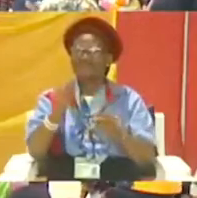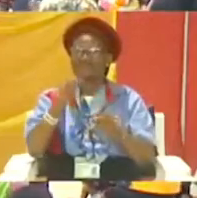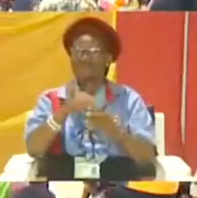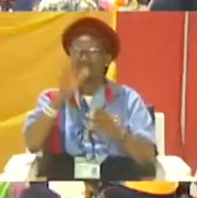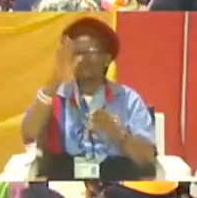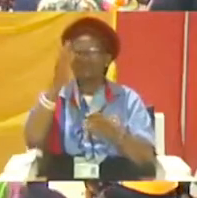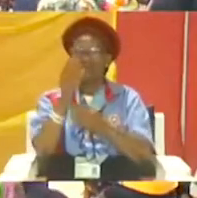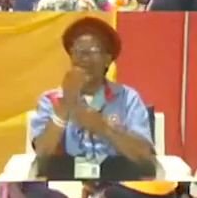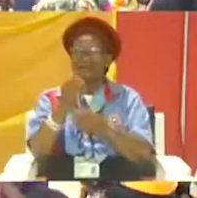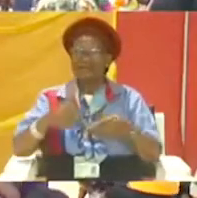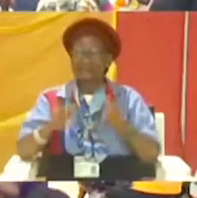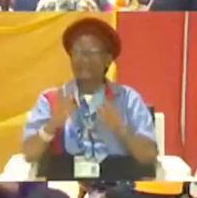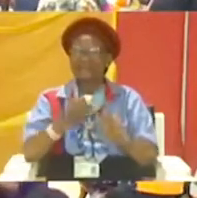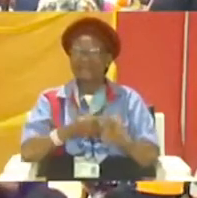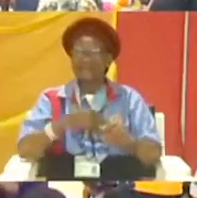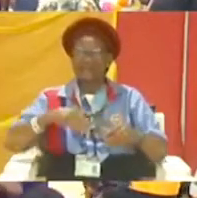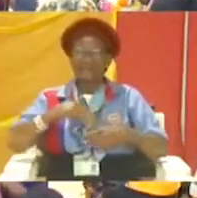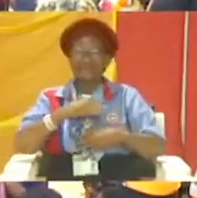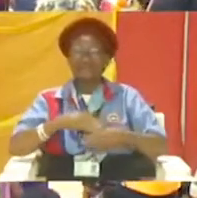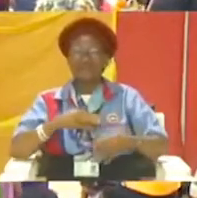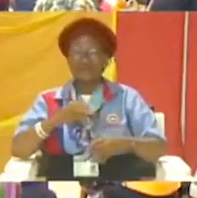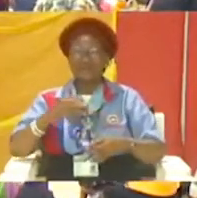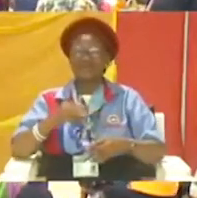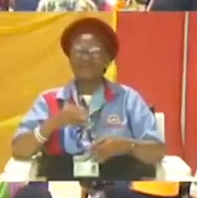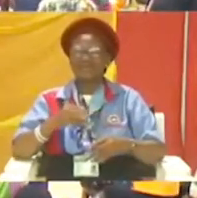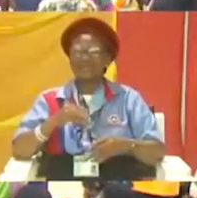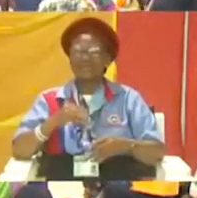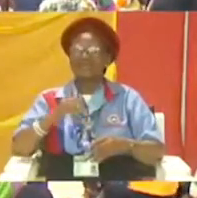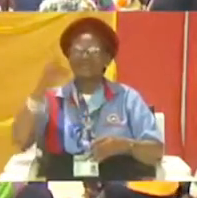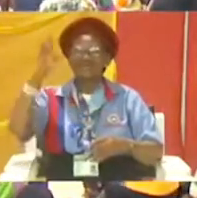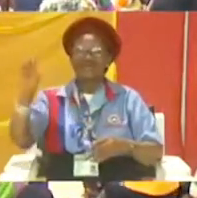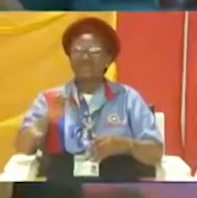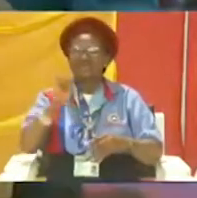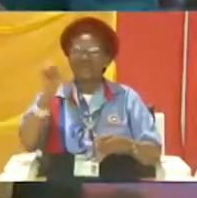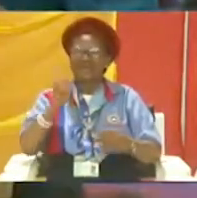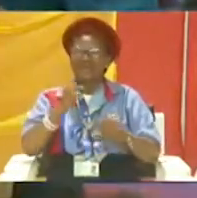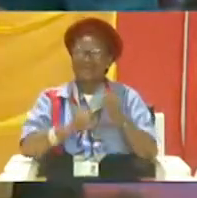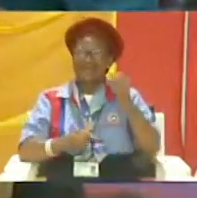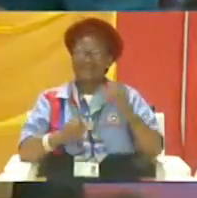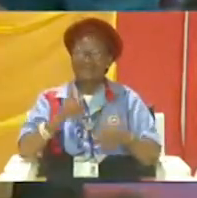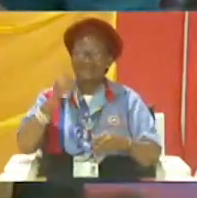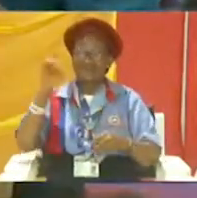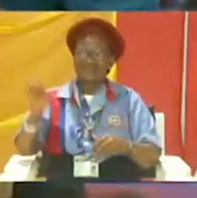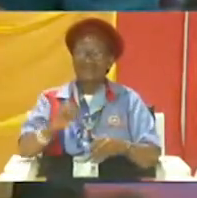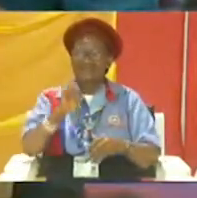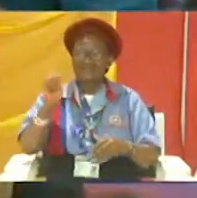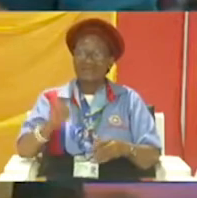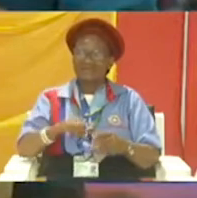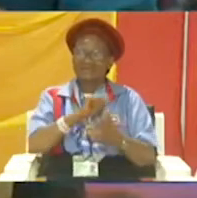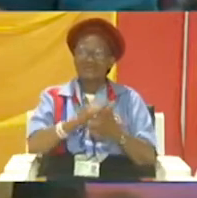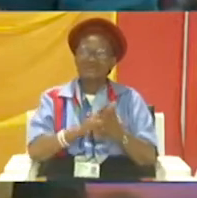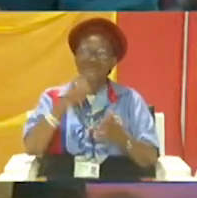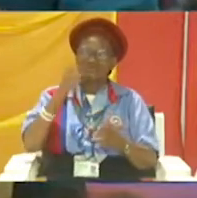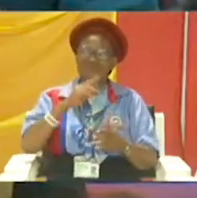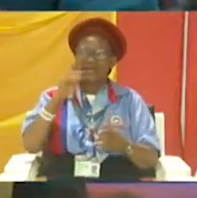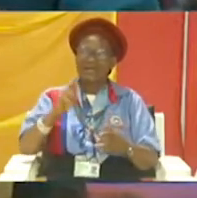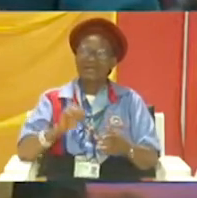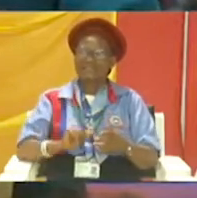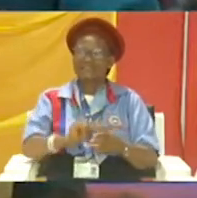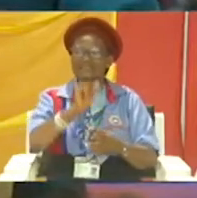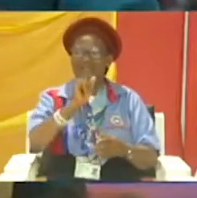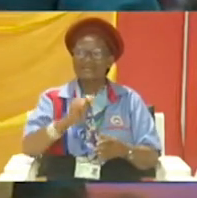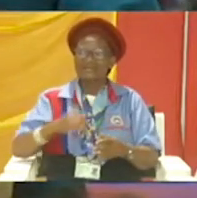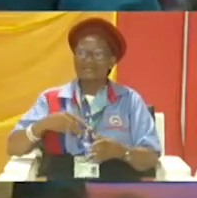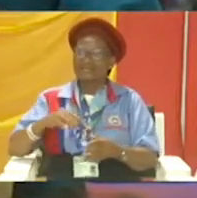last forever. And those who are still trusting you for the fruit of